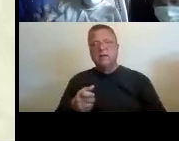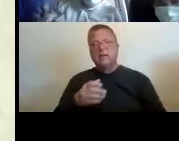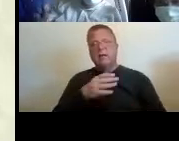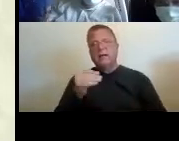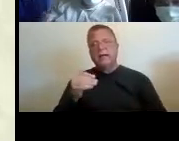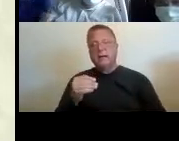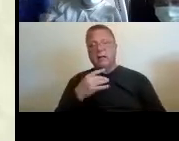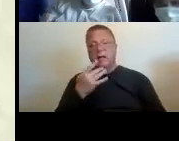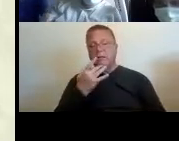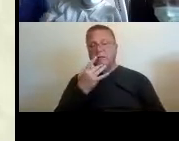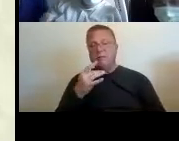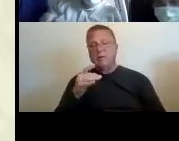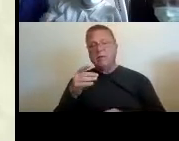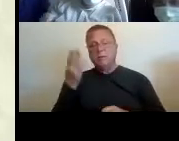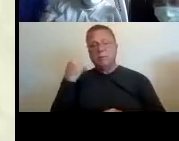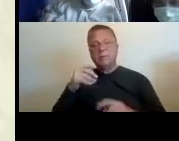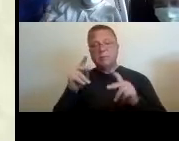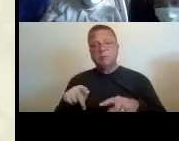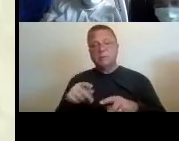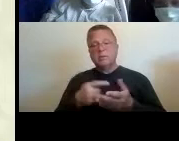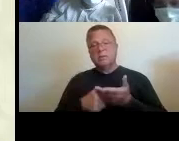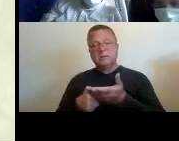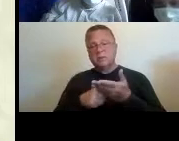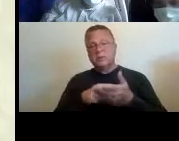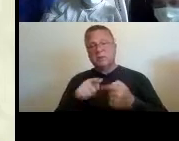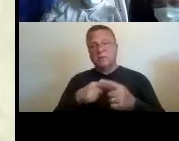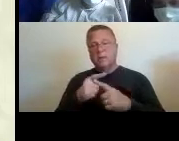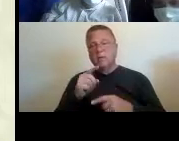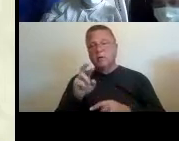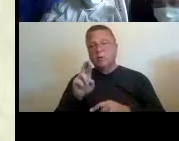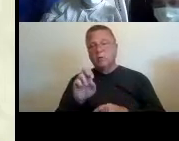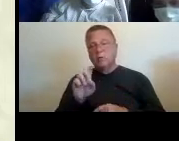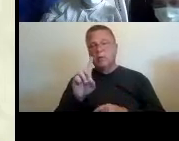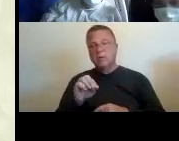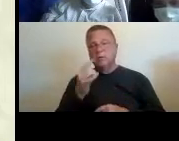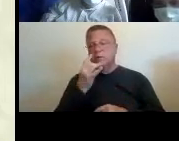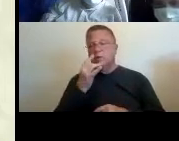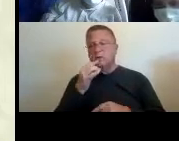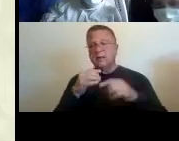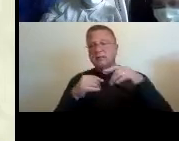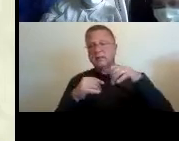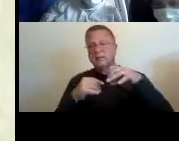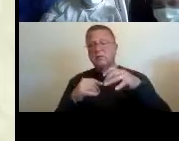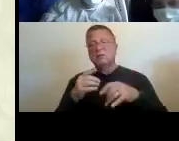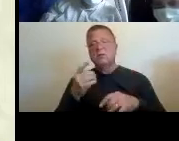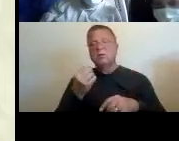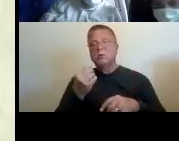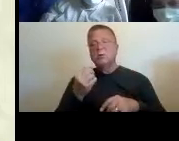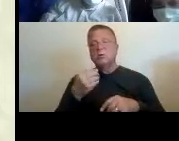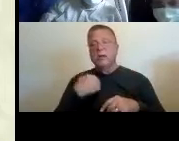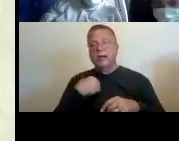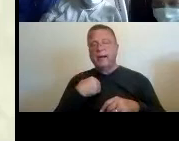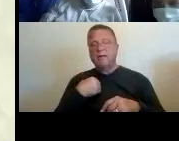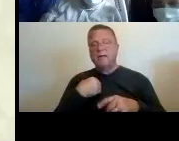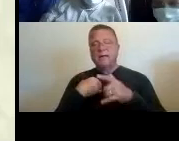person's discussion about having redo the light signals, so you do get a